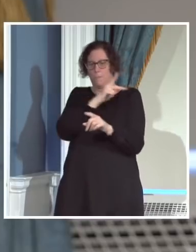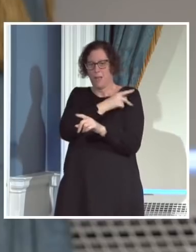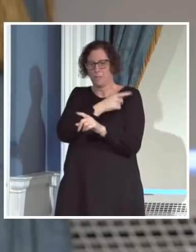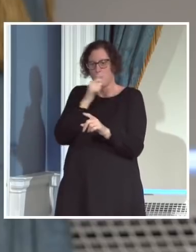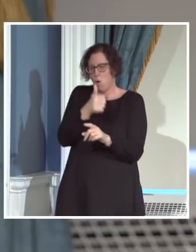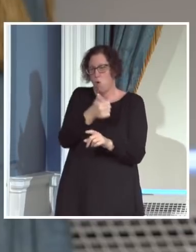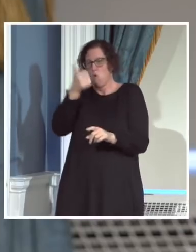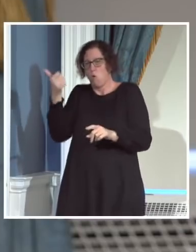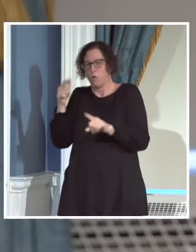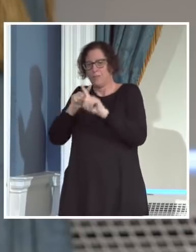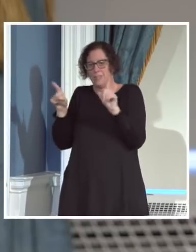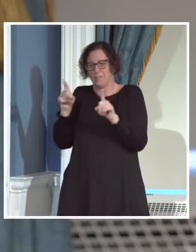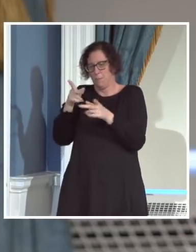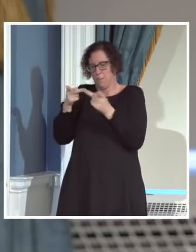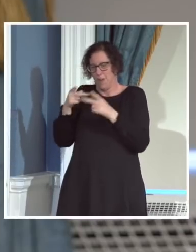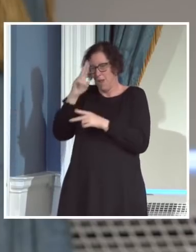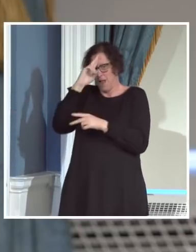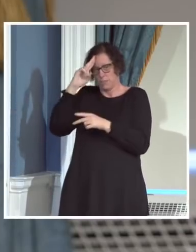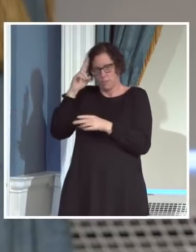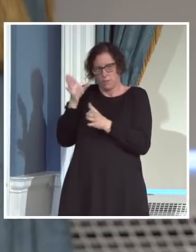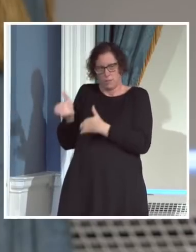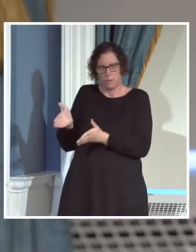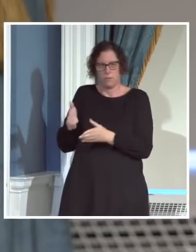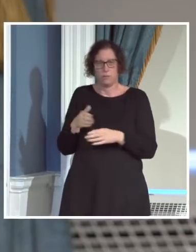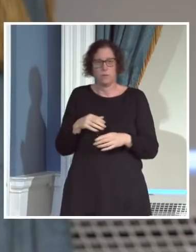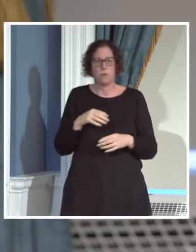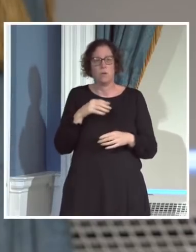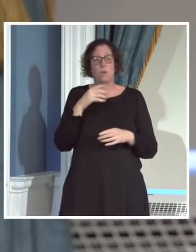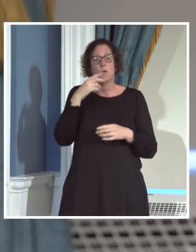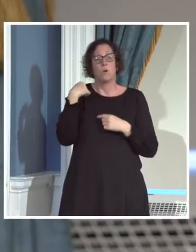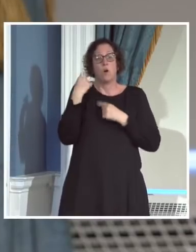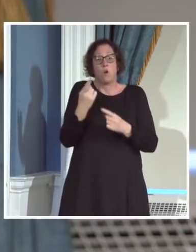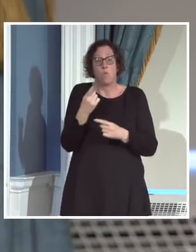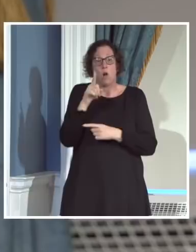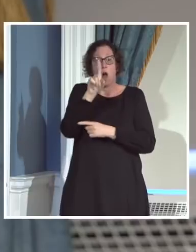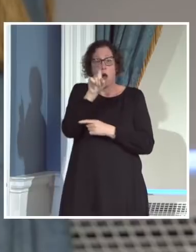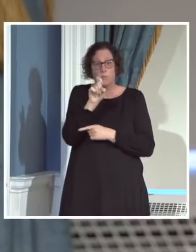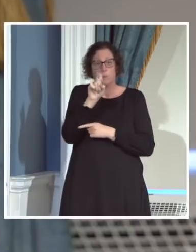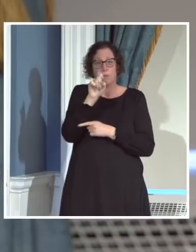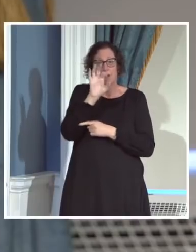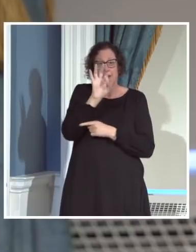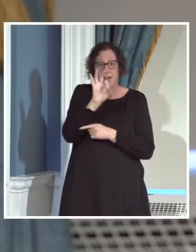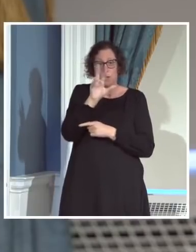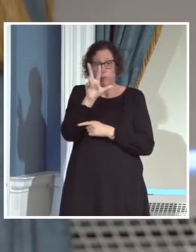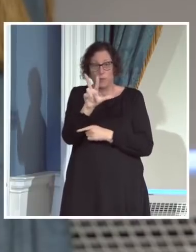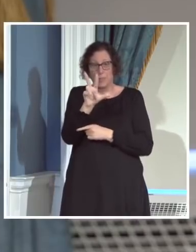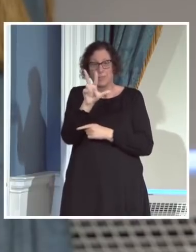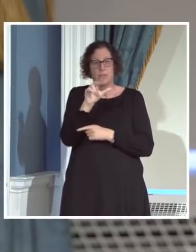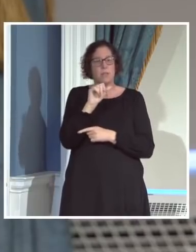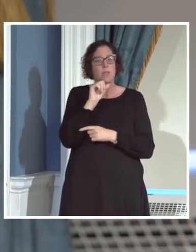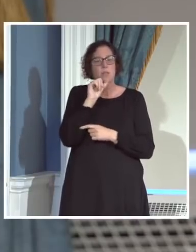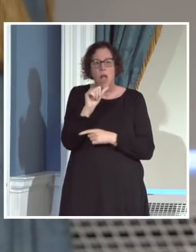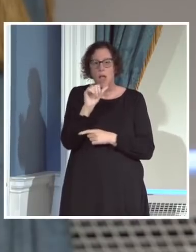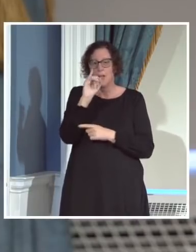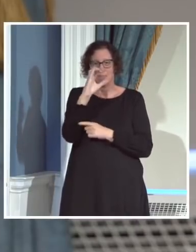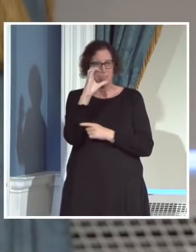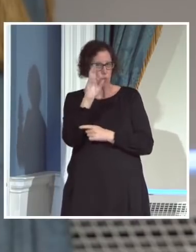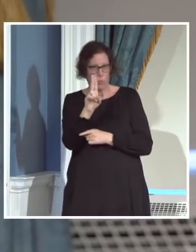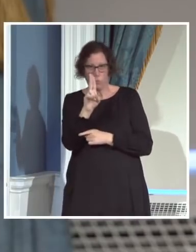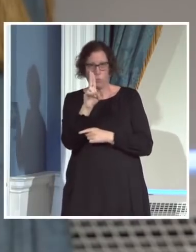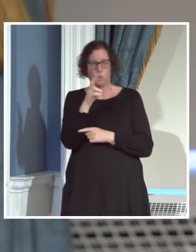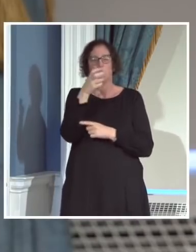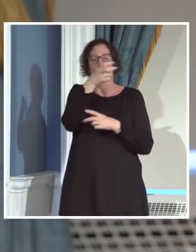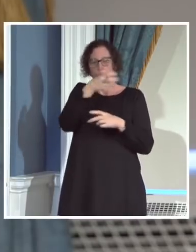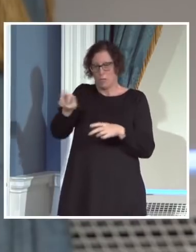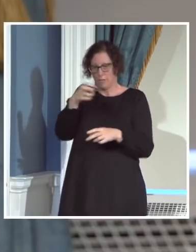193 non-ICU transfers and 43 ICU transfers comes from. And again, that's part of, along